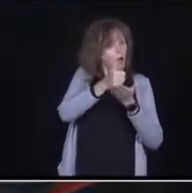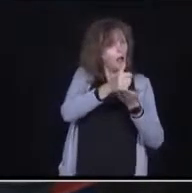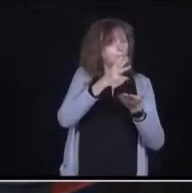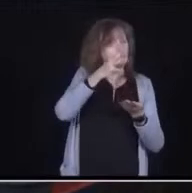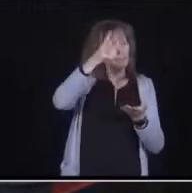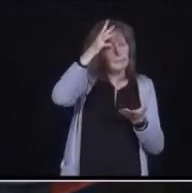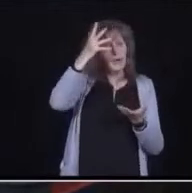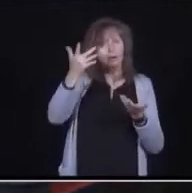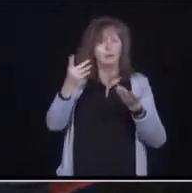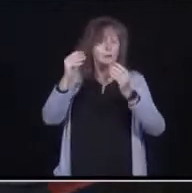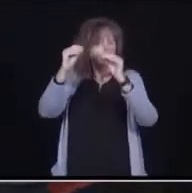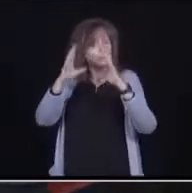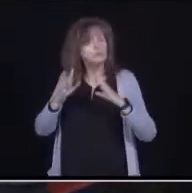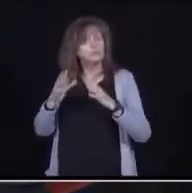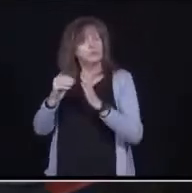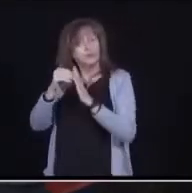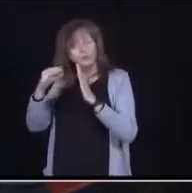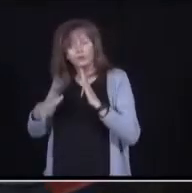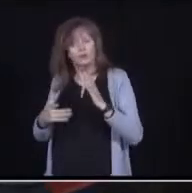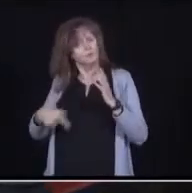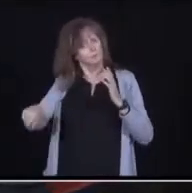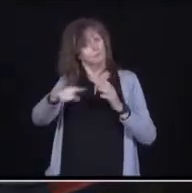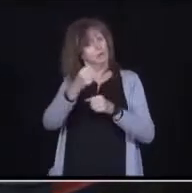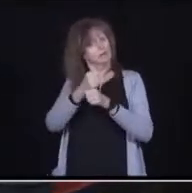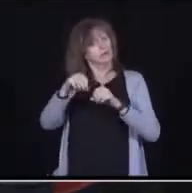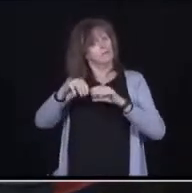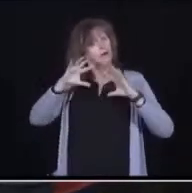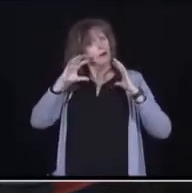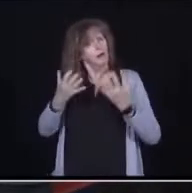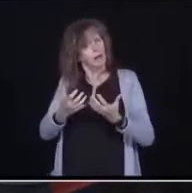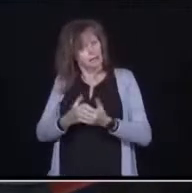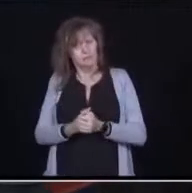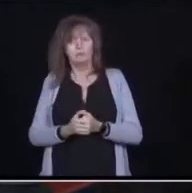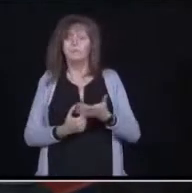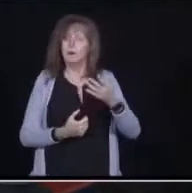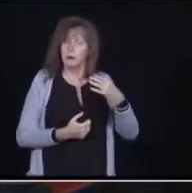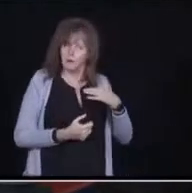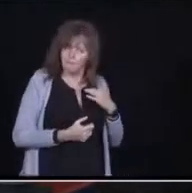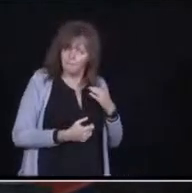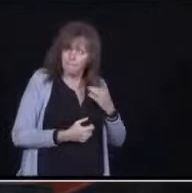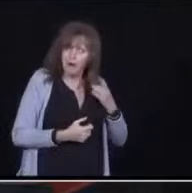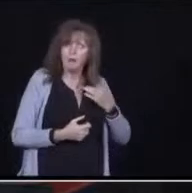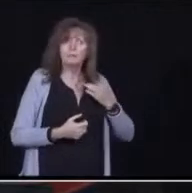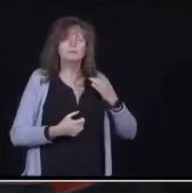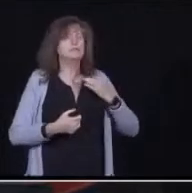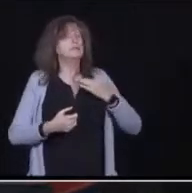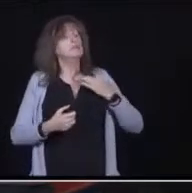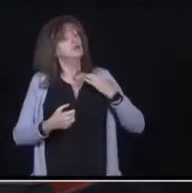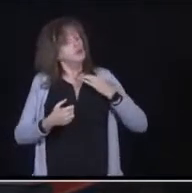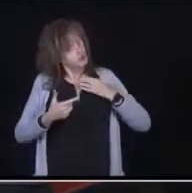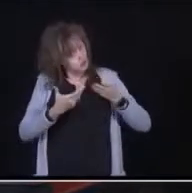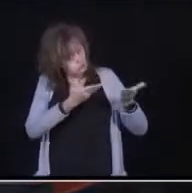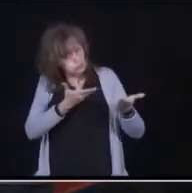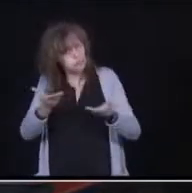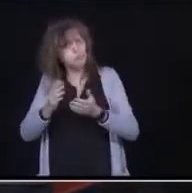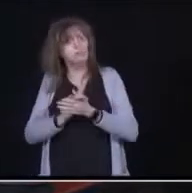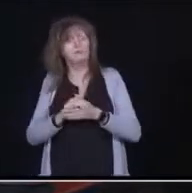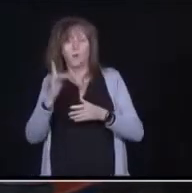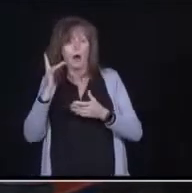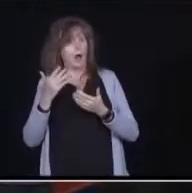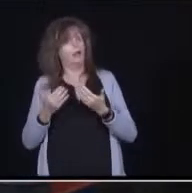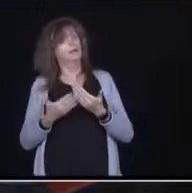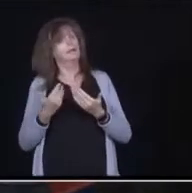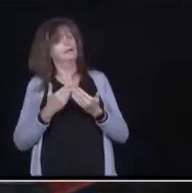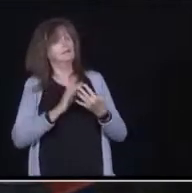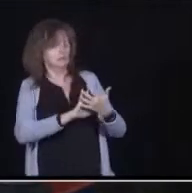in the classroom. This 100% voluntary online tool makes it easy to screen for symptoms of illness before entering